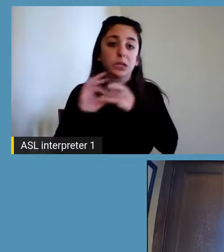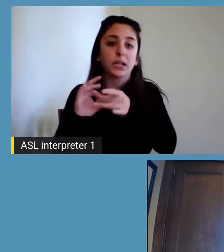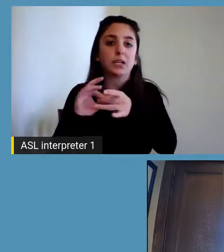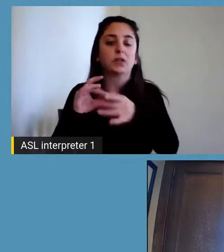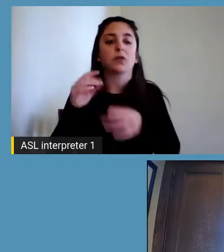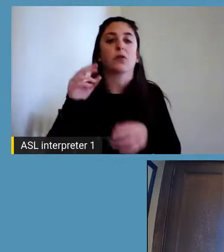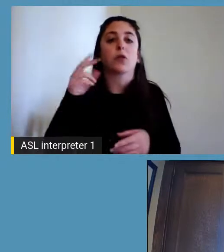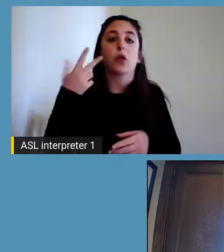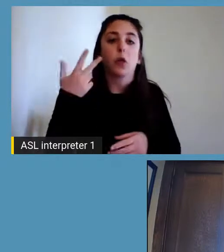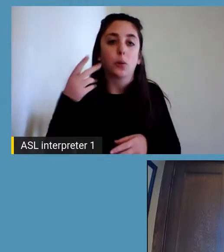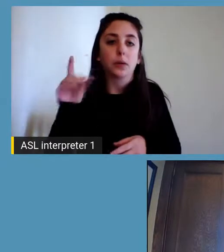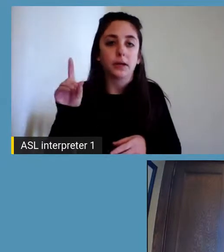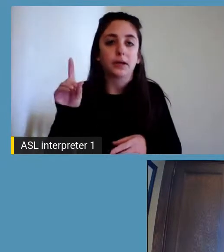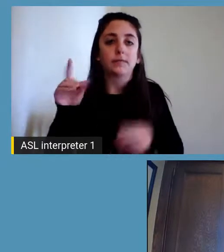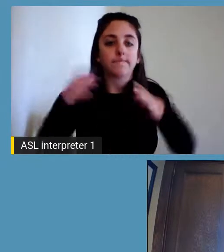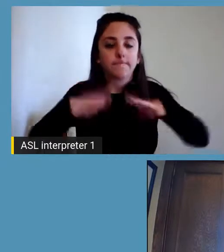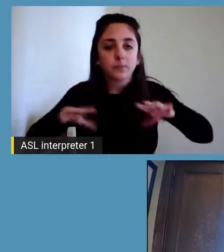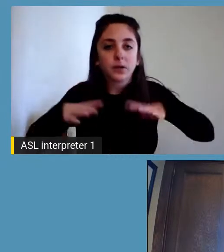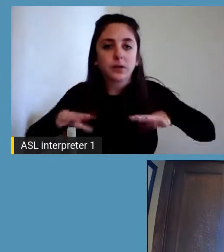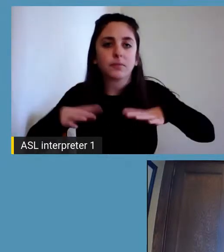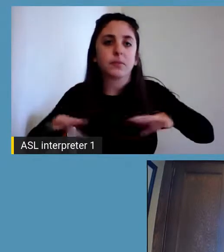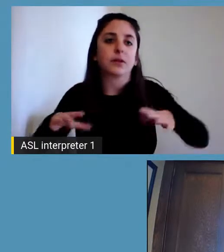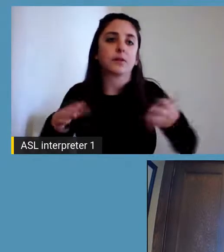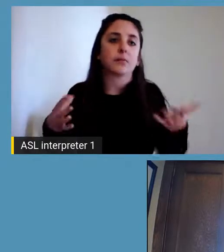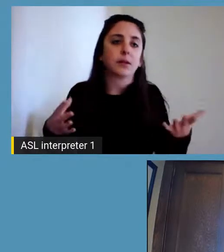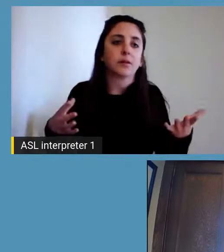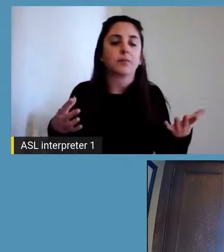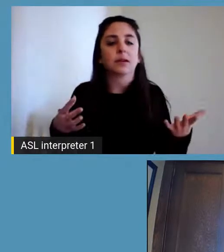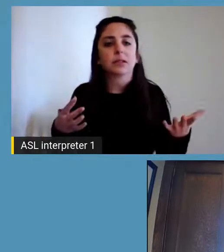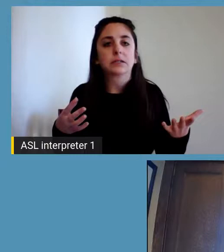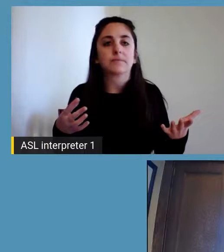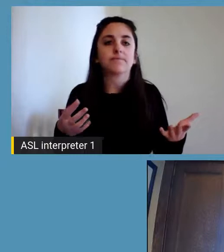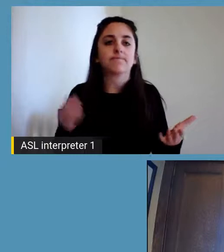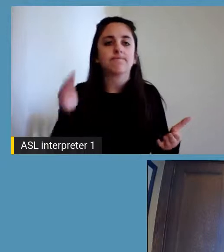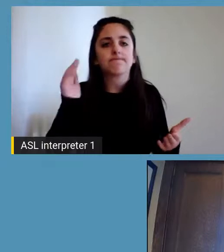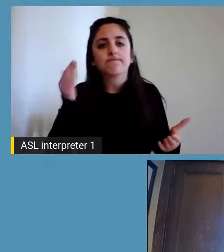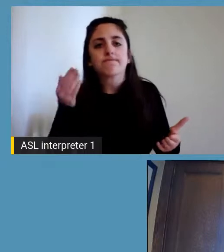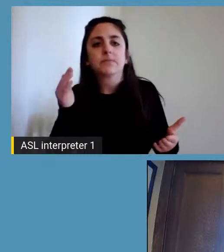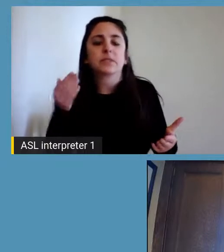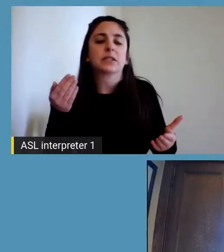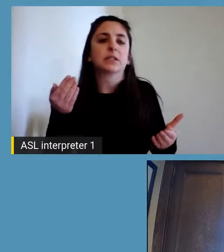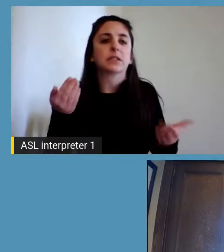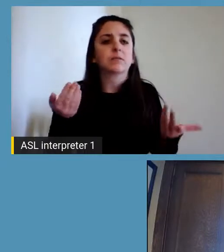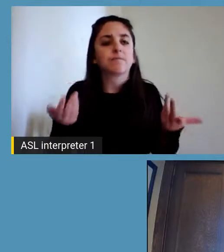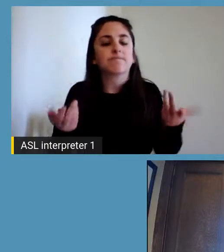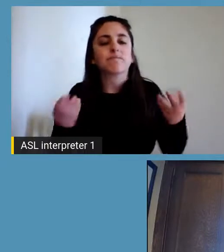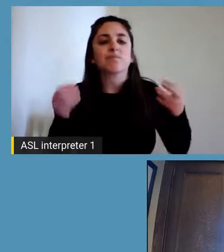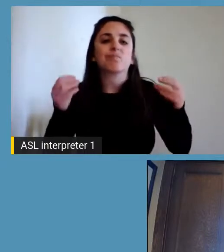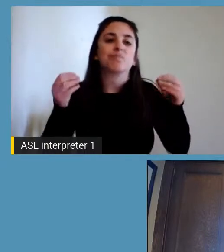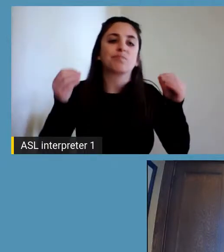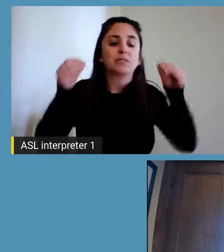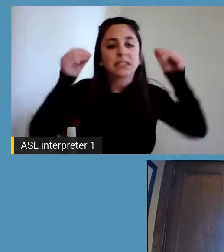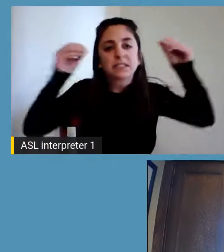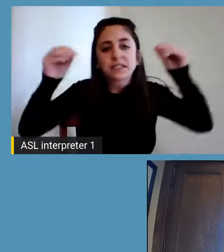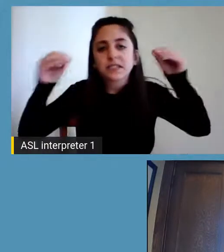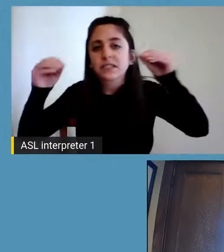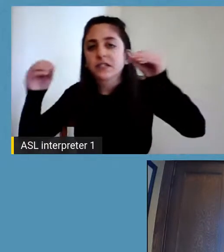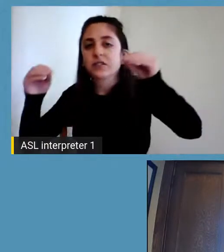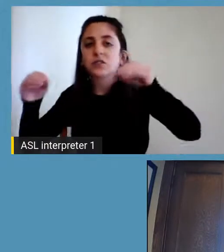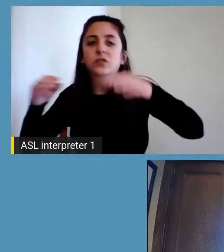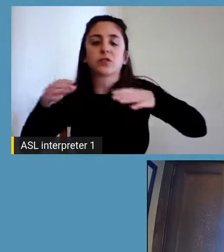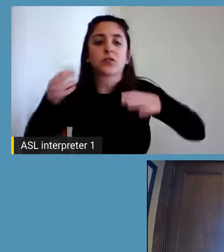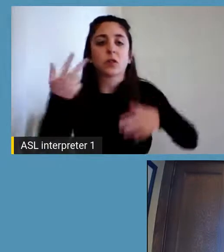happen with 3D apparel, but there still seems to be a bit of a gap on teaching 3D apparel. With the